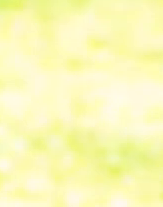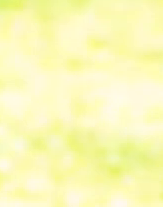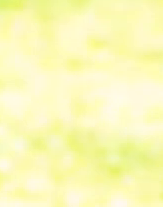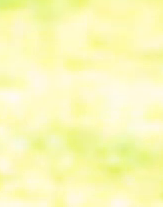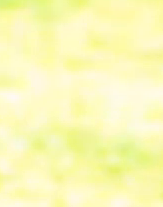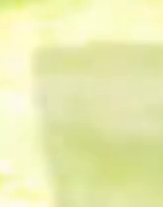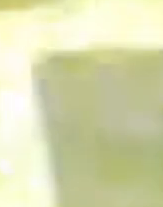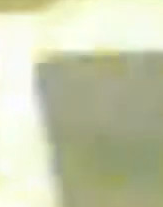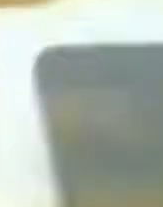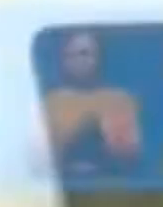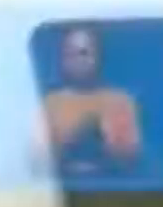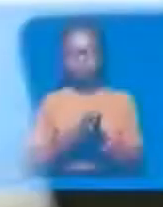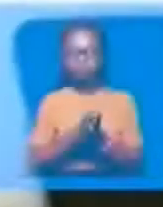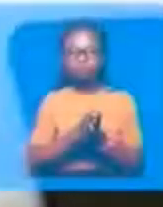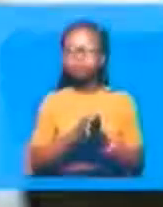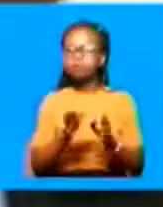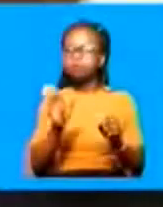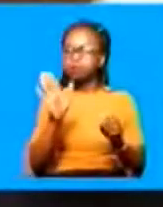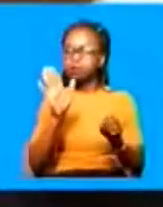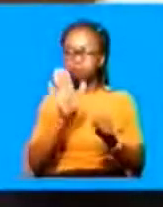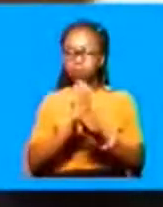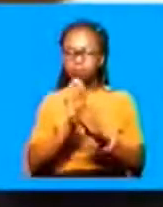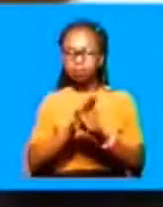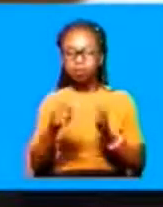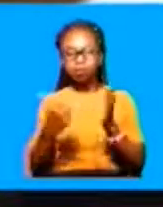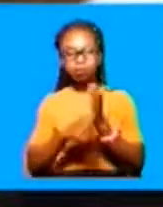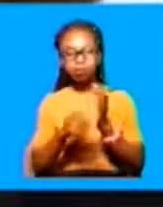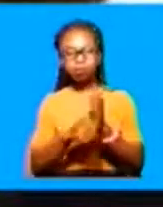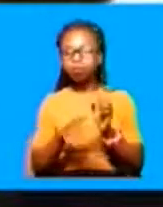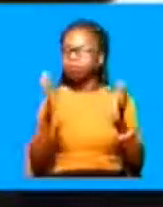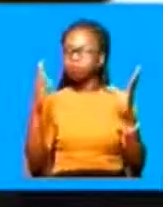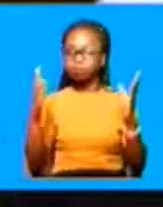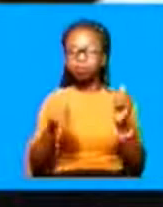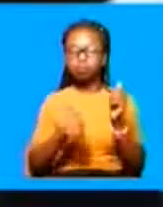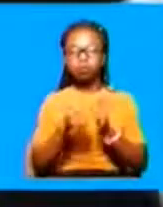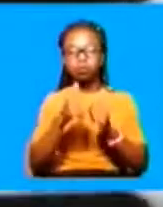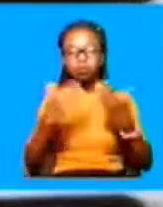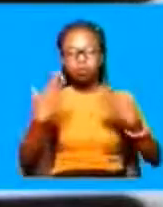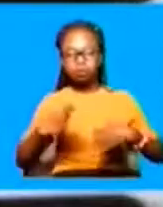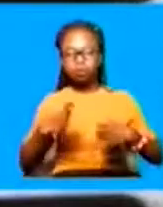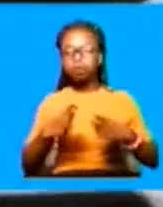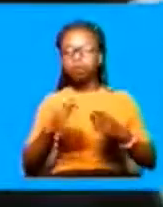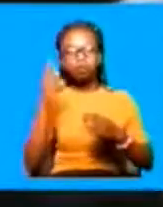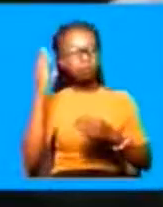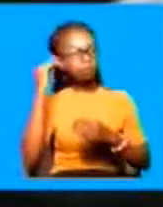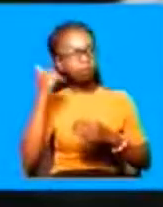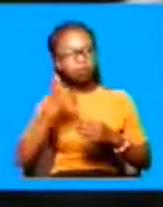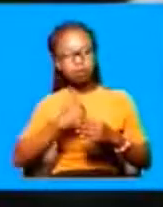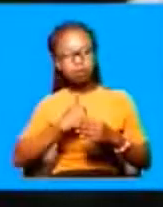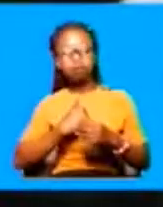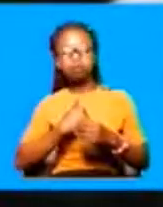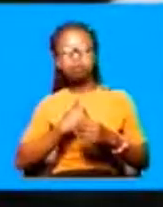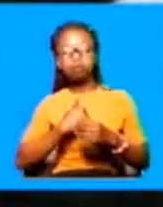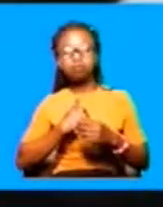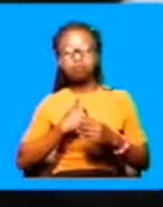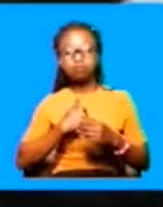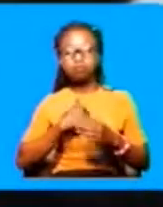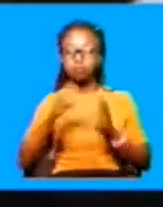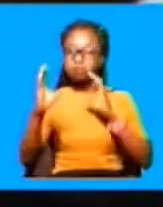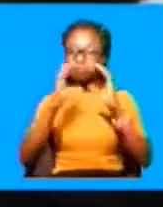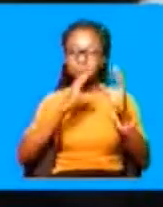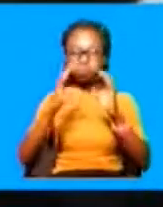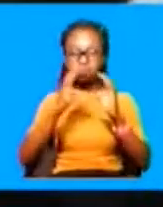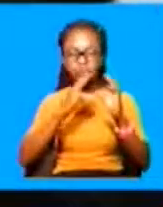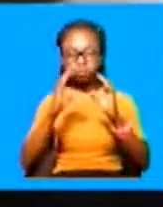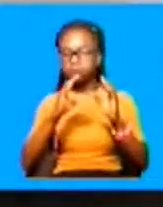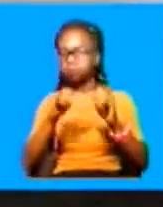Oriwgi. Thothne, achiedh nade maduong' ma jogo man kod ng'ol mar winjo nyalo kale en koso bedo gi winjruok makare e wi